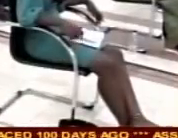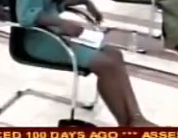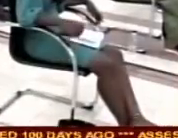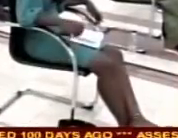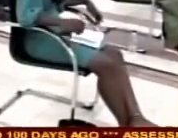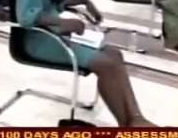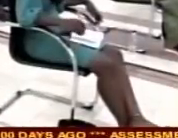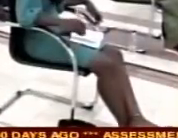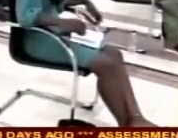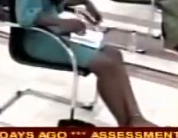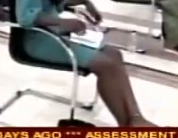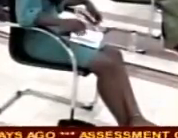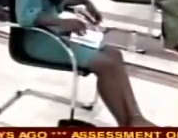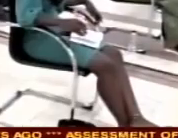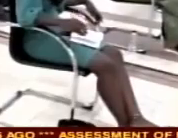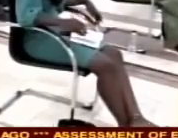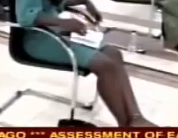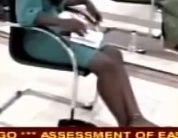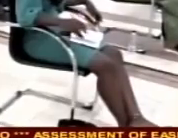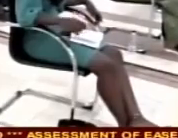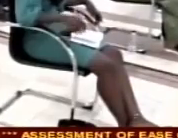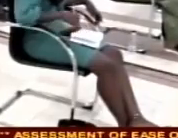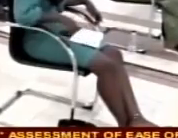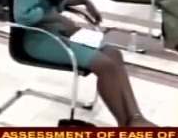Honorable Minister of Humanitarian Affairs.